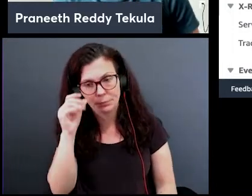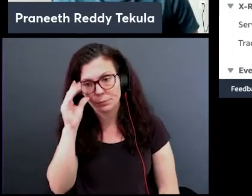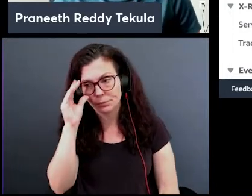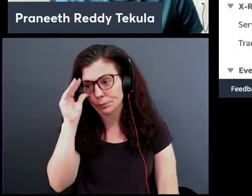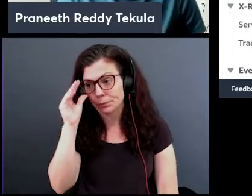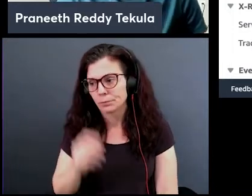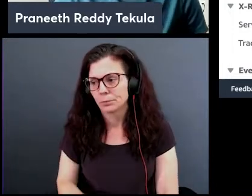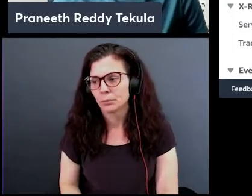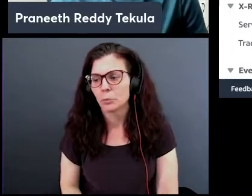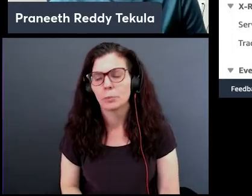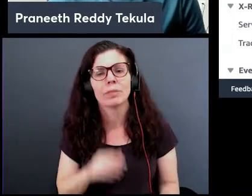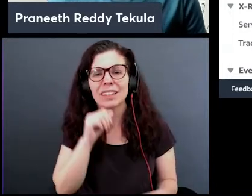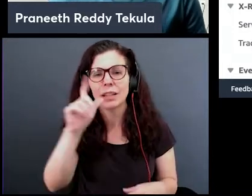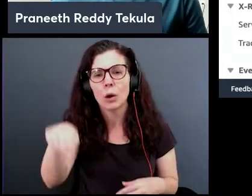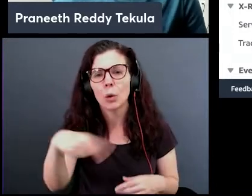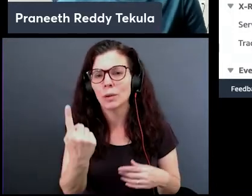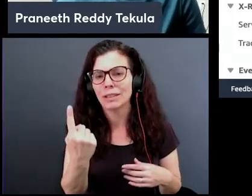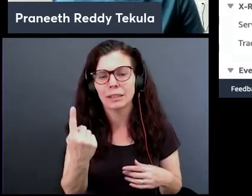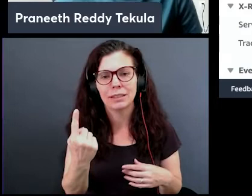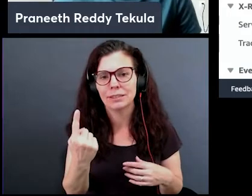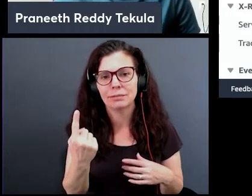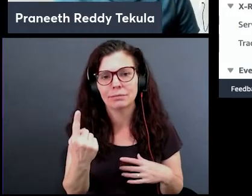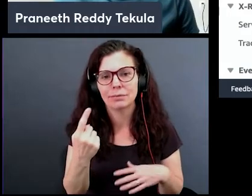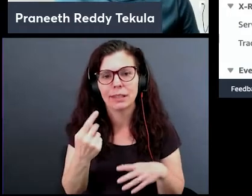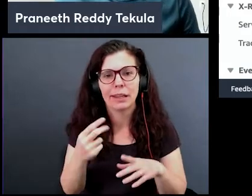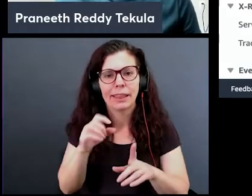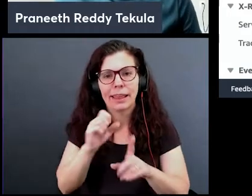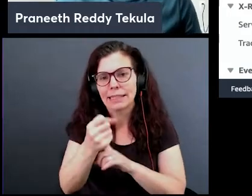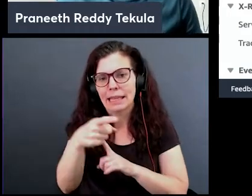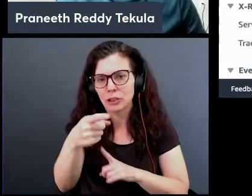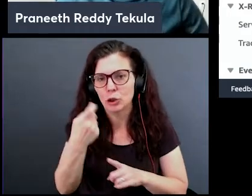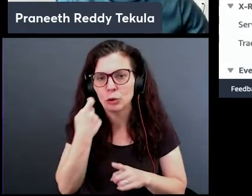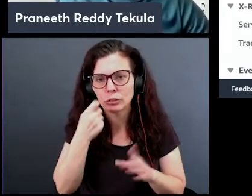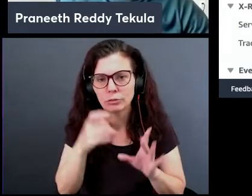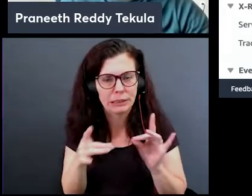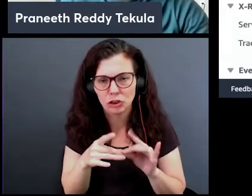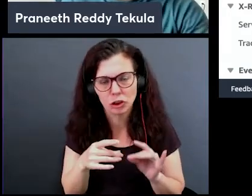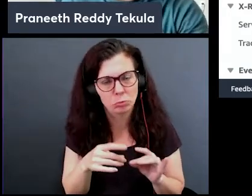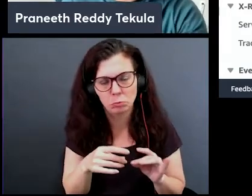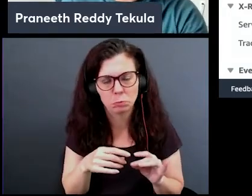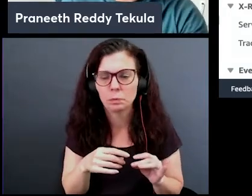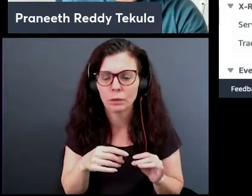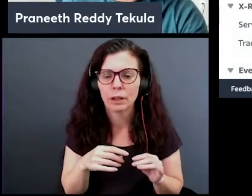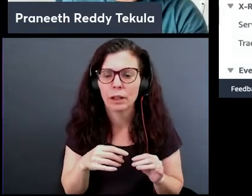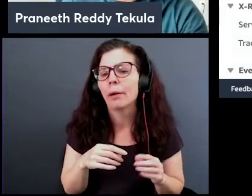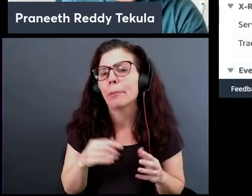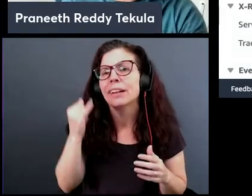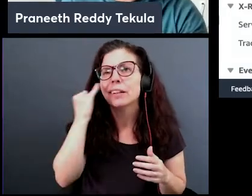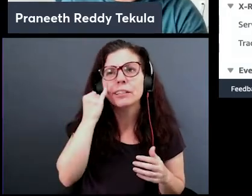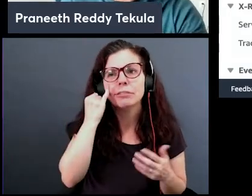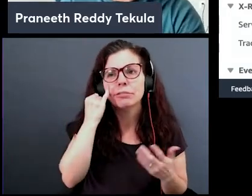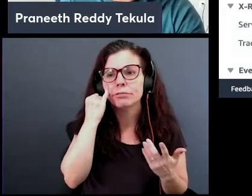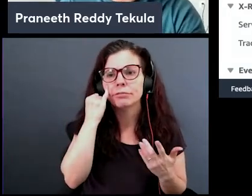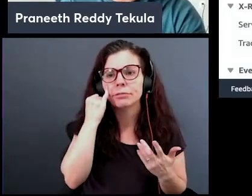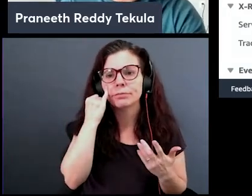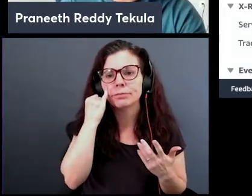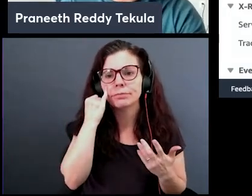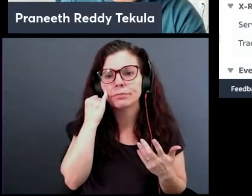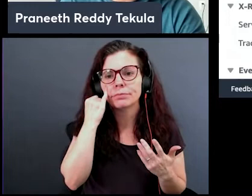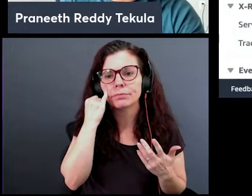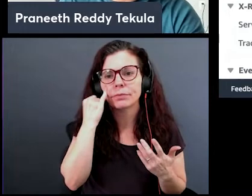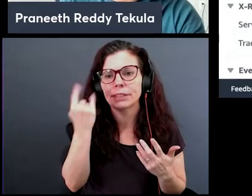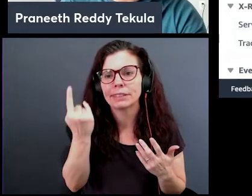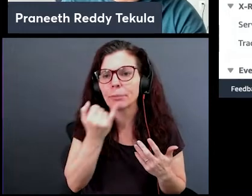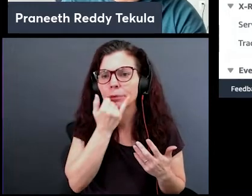just looking at the use case that you have mentioned. Let's say if there's something uh, wrong with one of